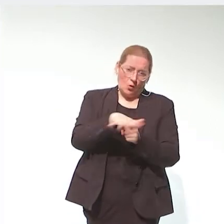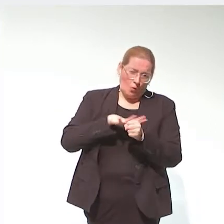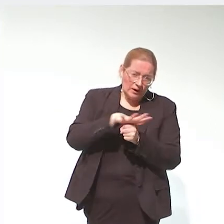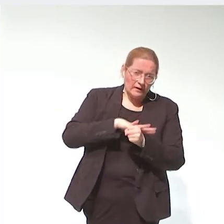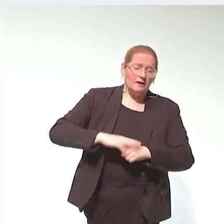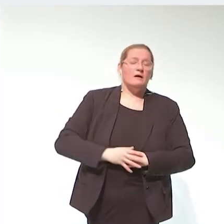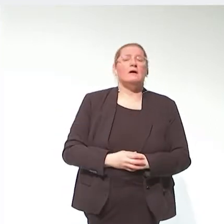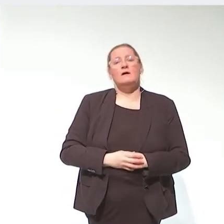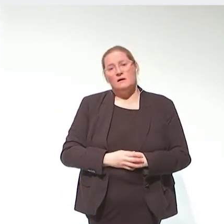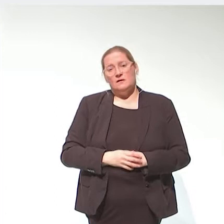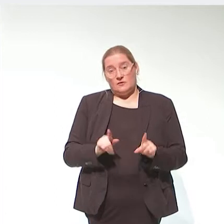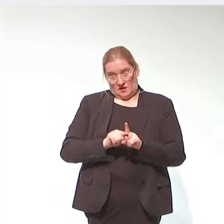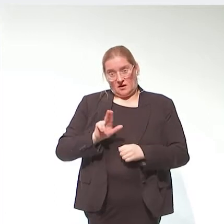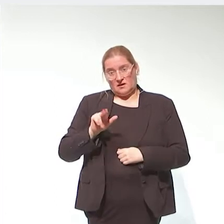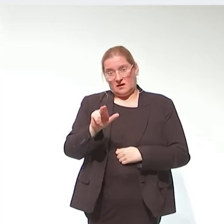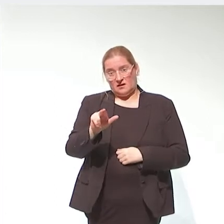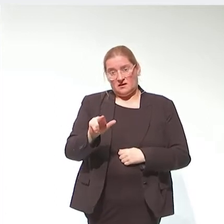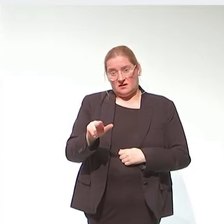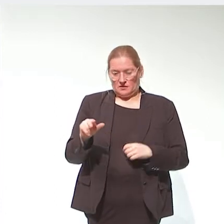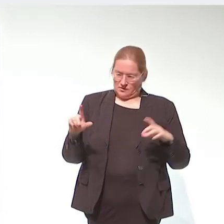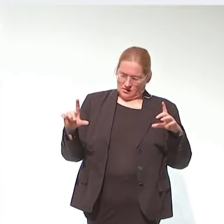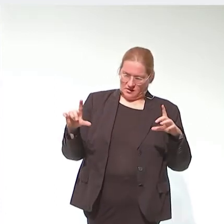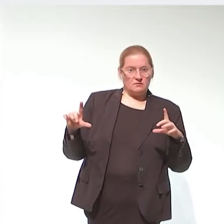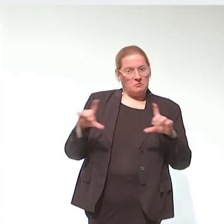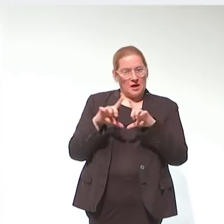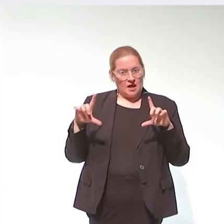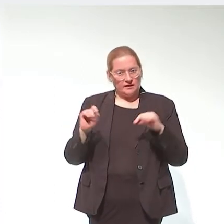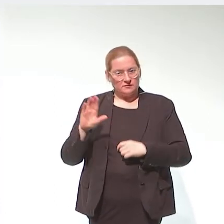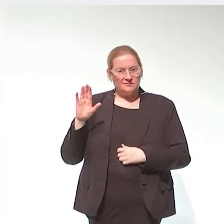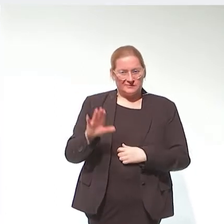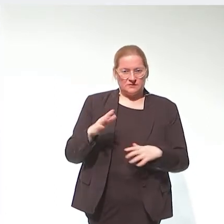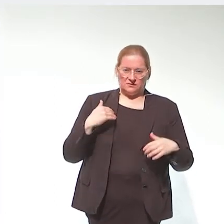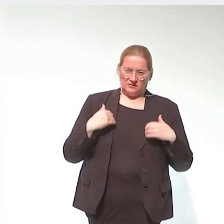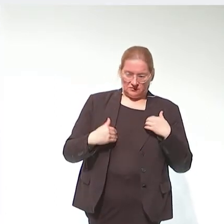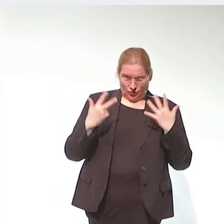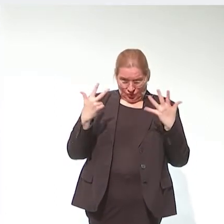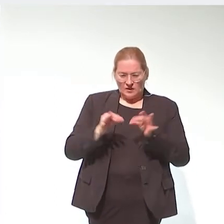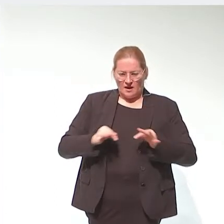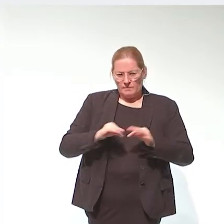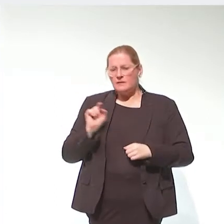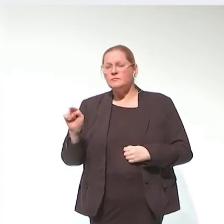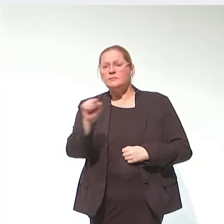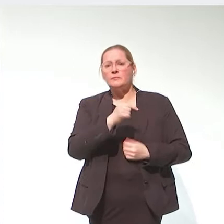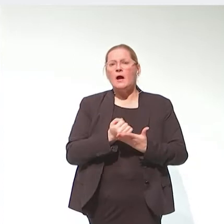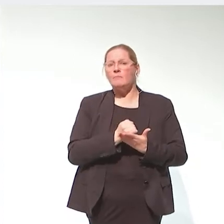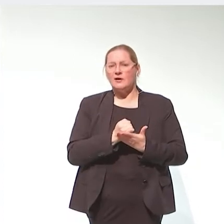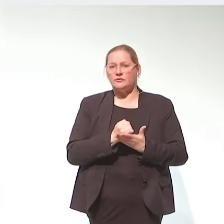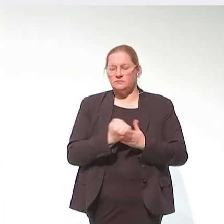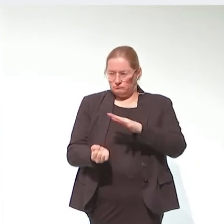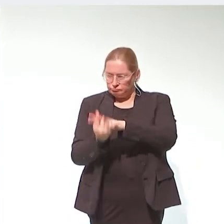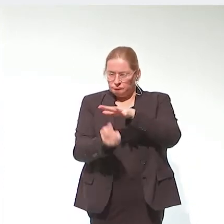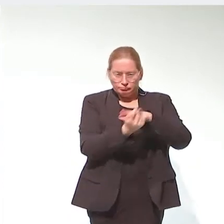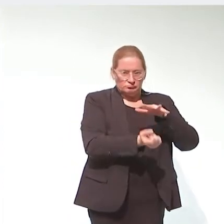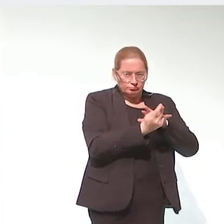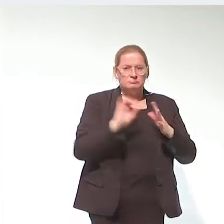project implemented in 8 member states with a very good evaluation, with a very good outcome. And for me, for all